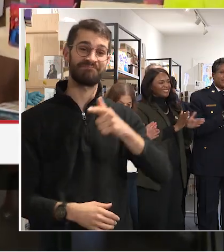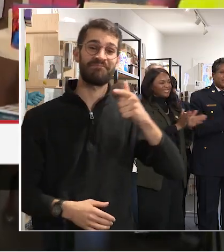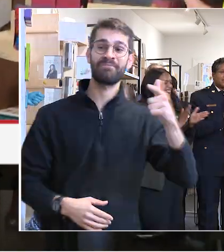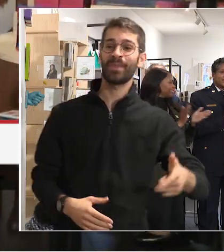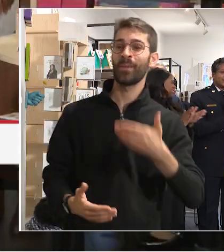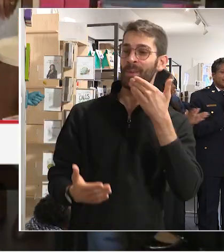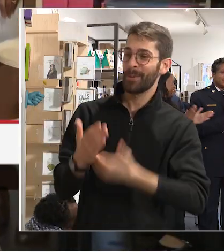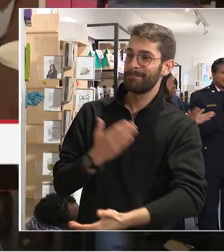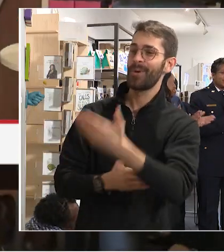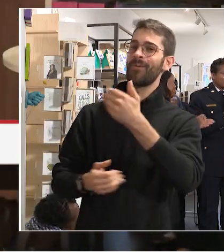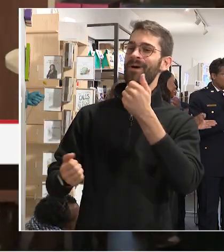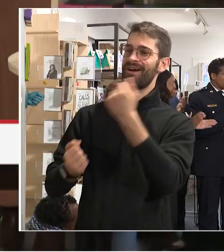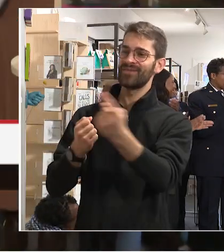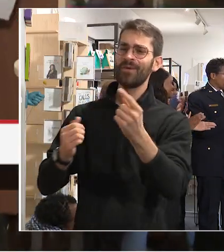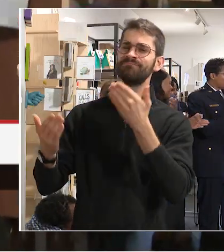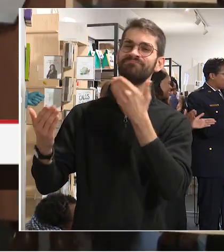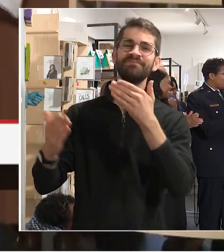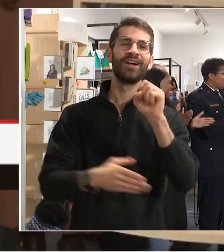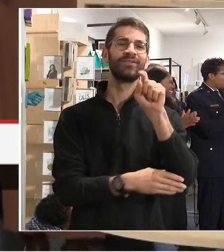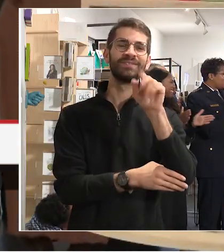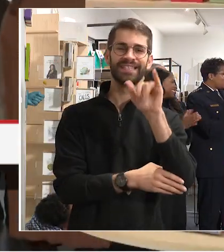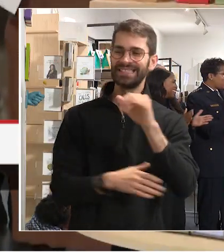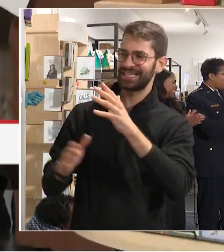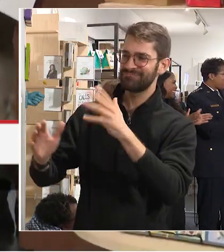Give Stacy a big round of applause.